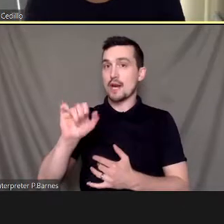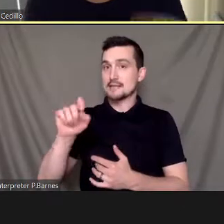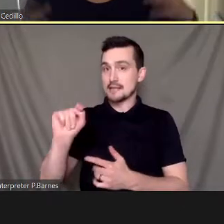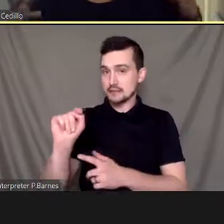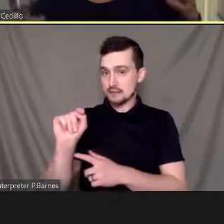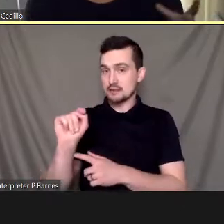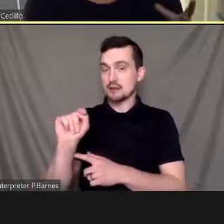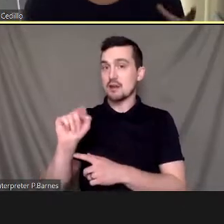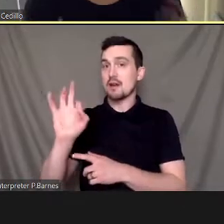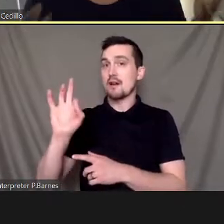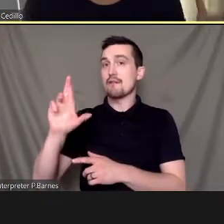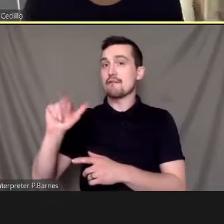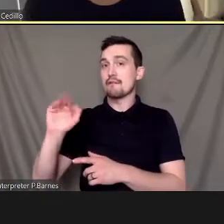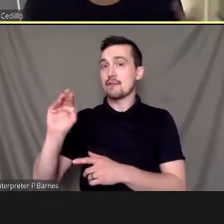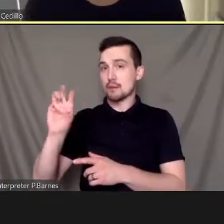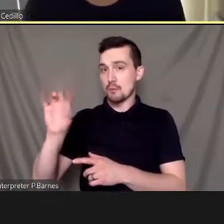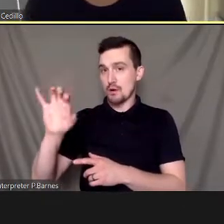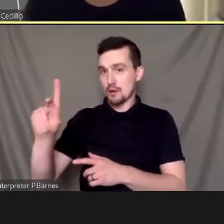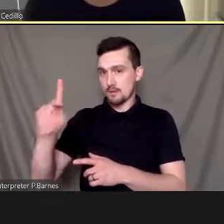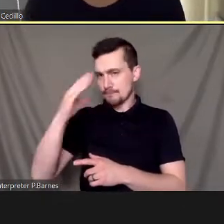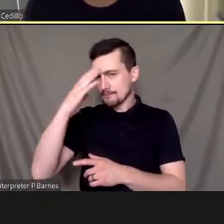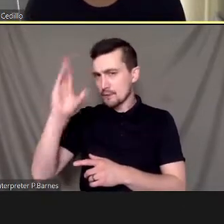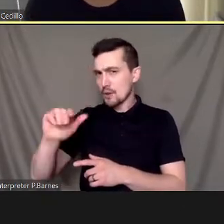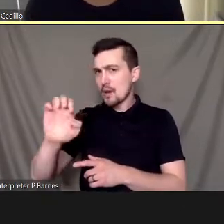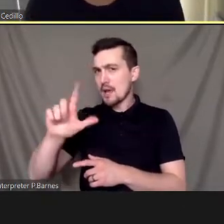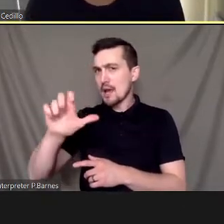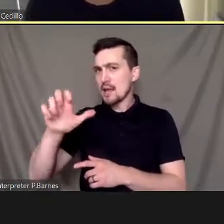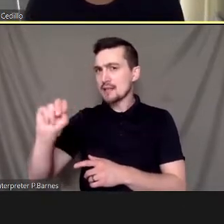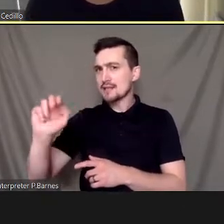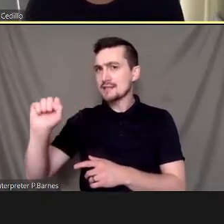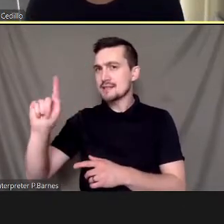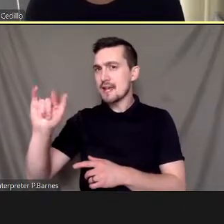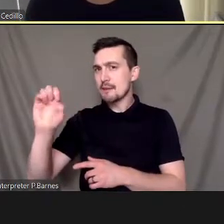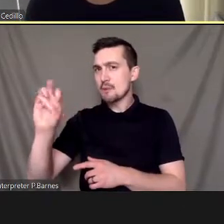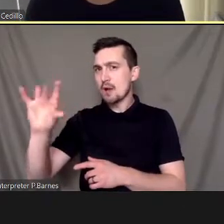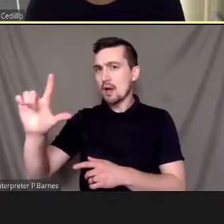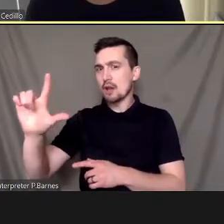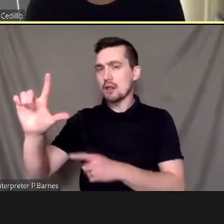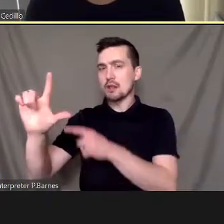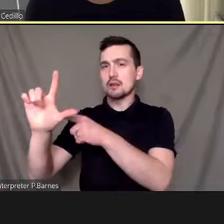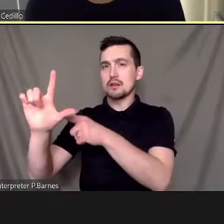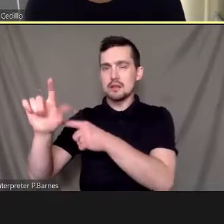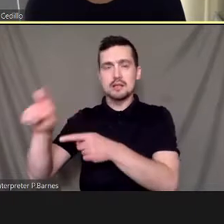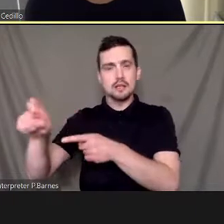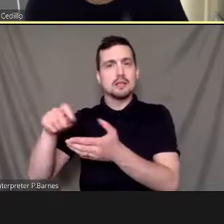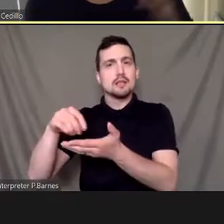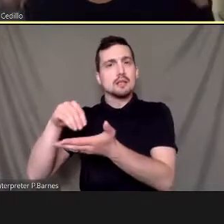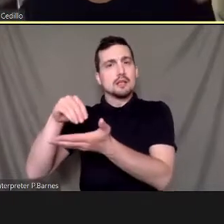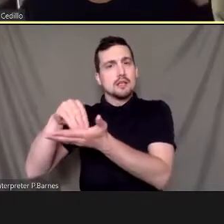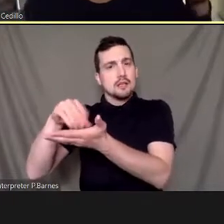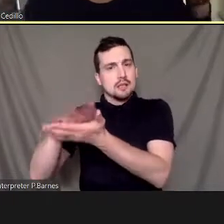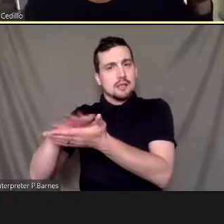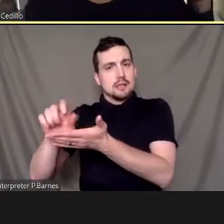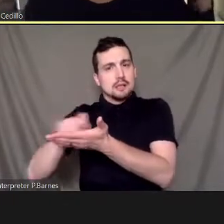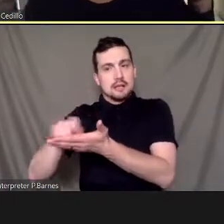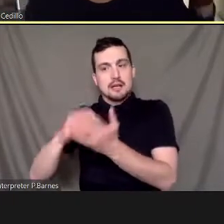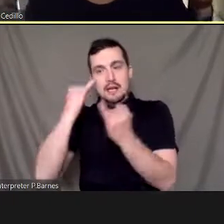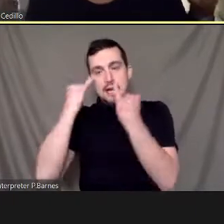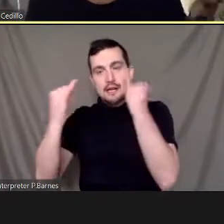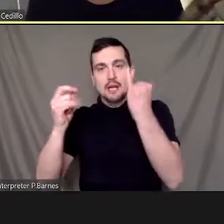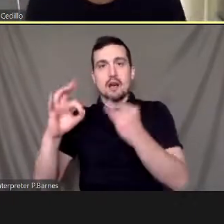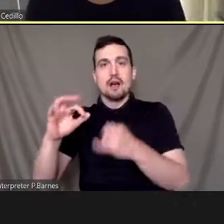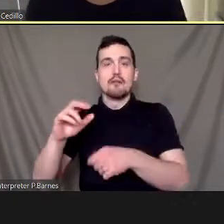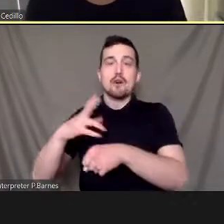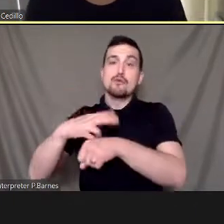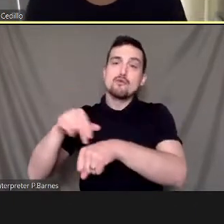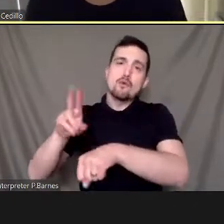So for example, Ellen Samuels talks about the ways in which ideas of normal,